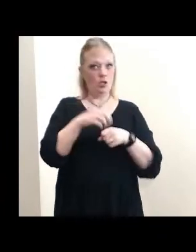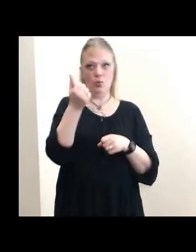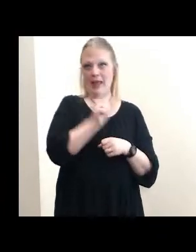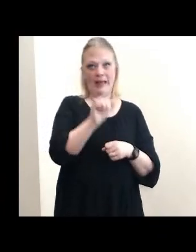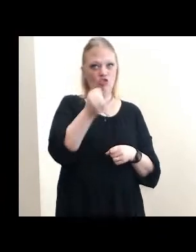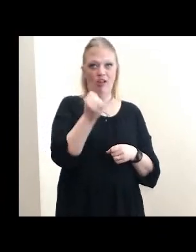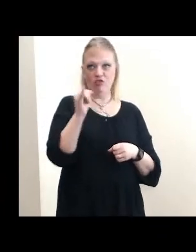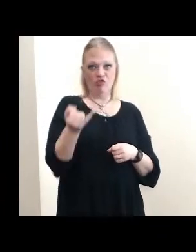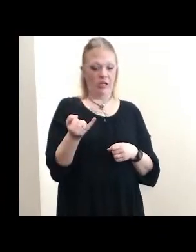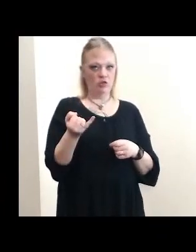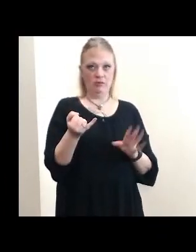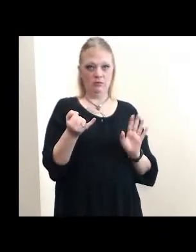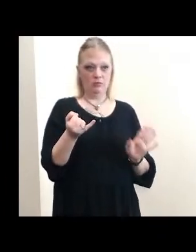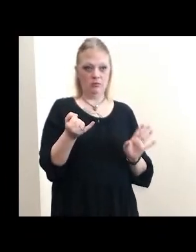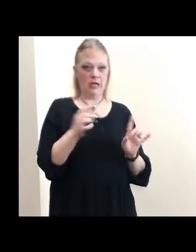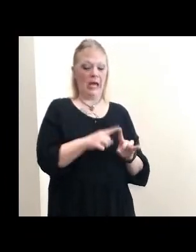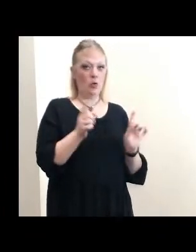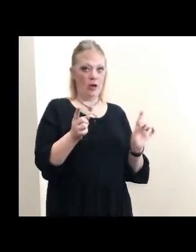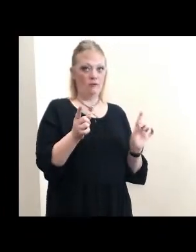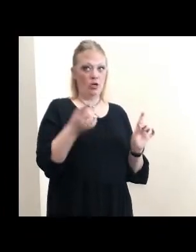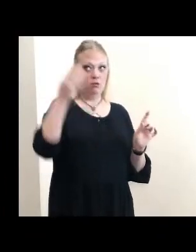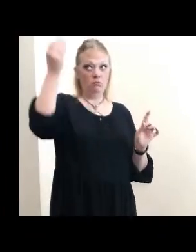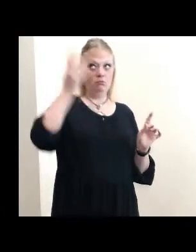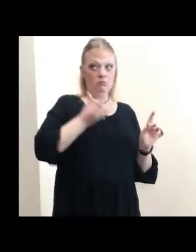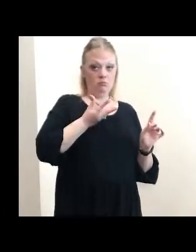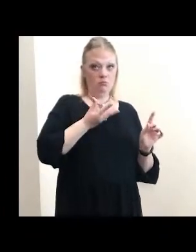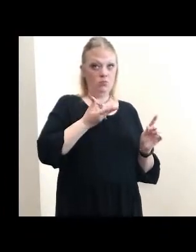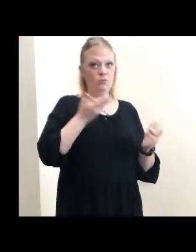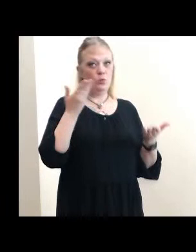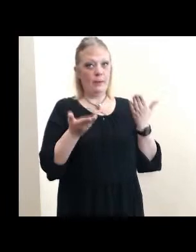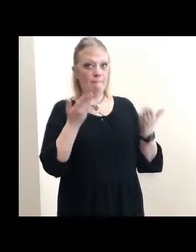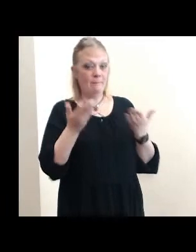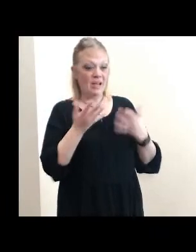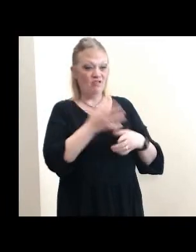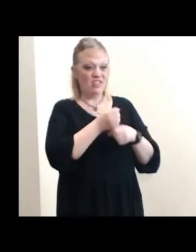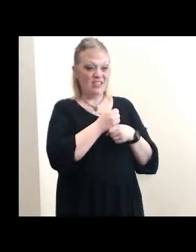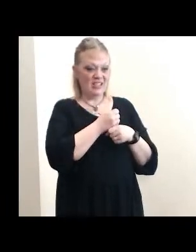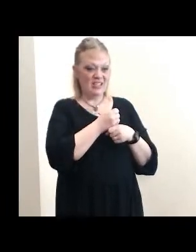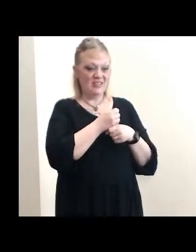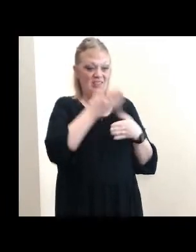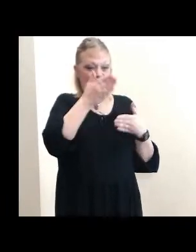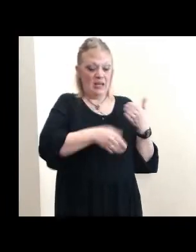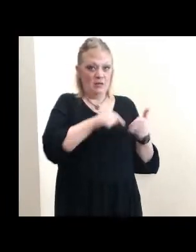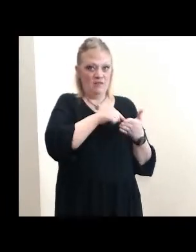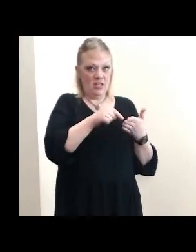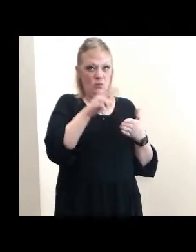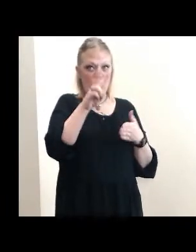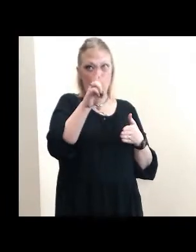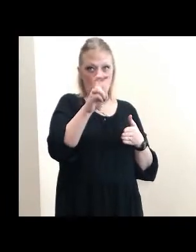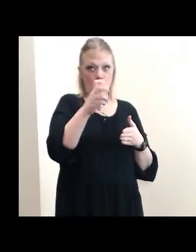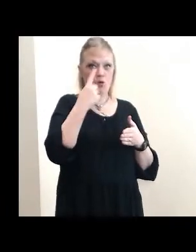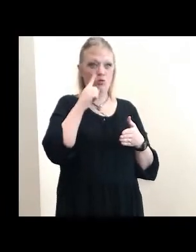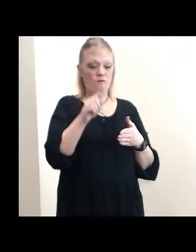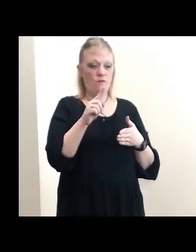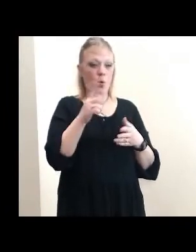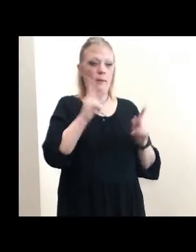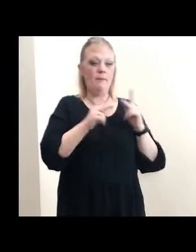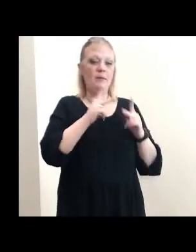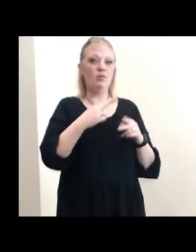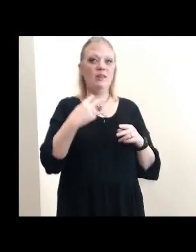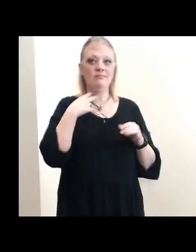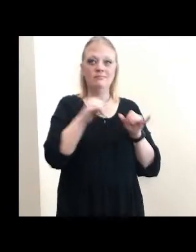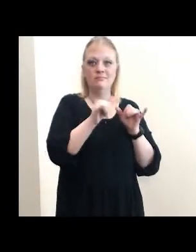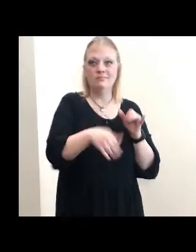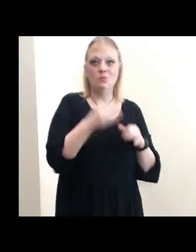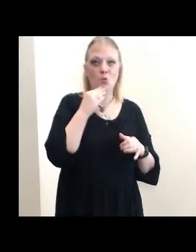of Johnson & Johnson. However, we've been advised we might receive by the end of the week 200 doses for homebound residents.